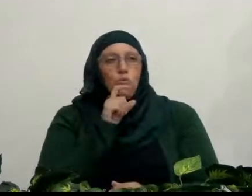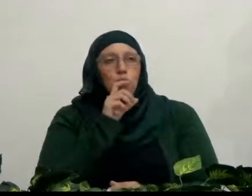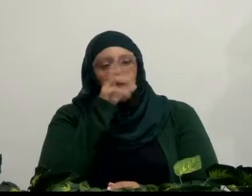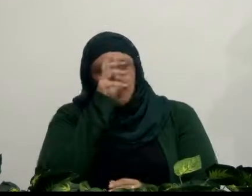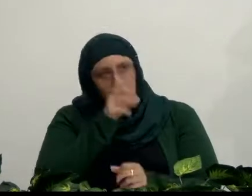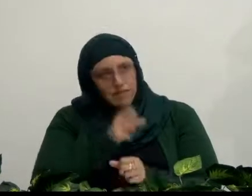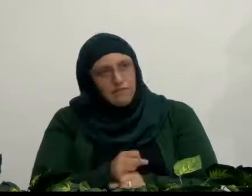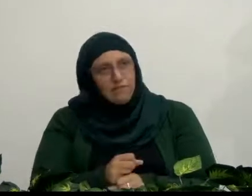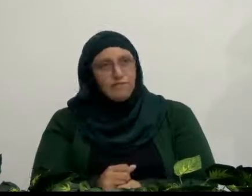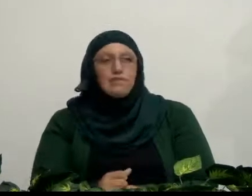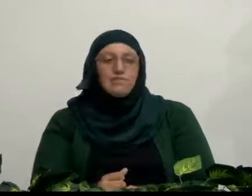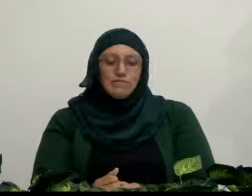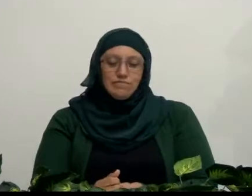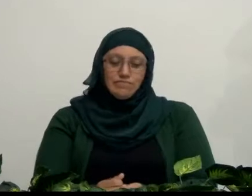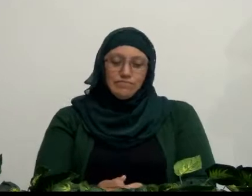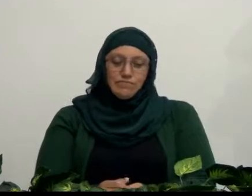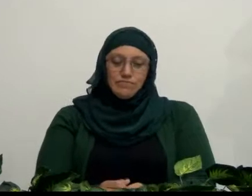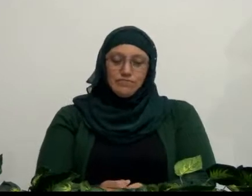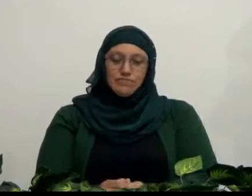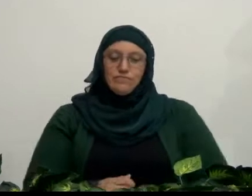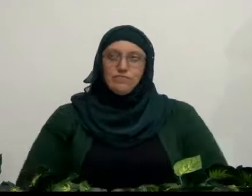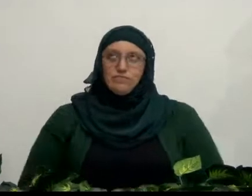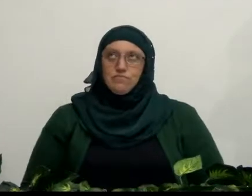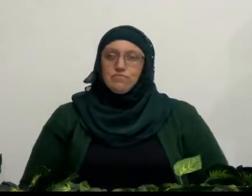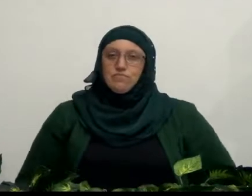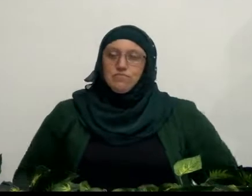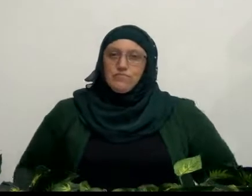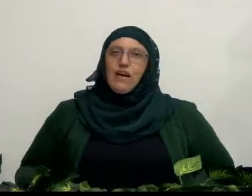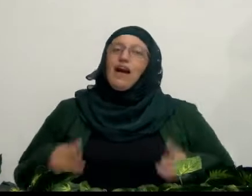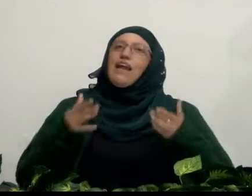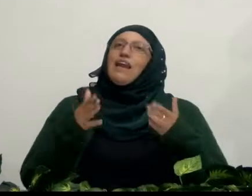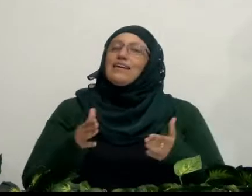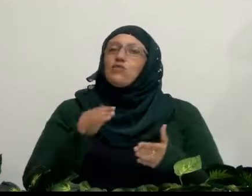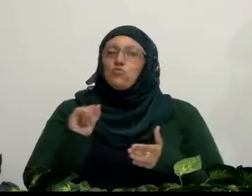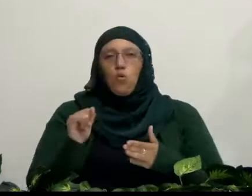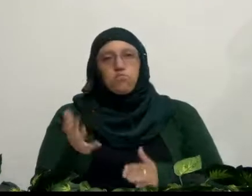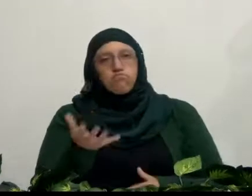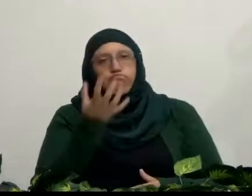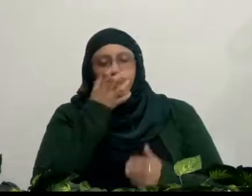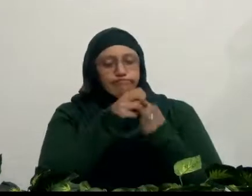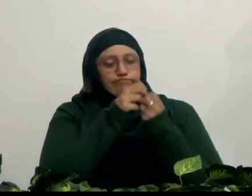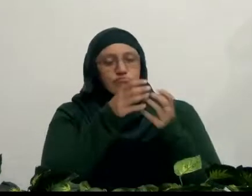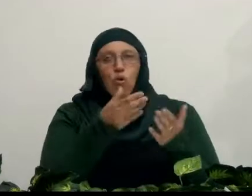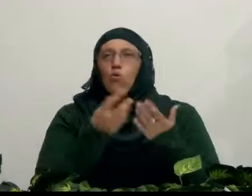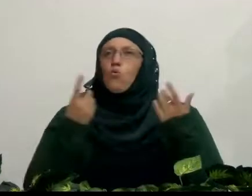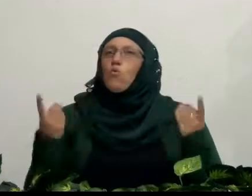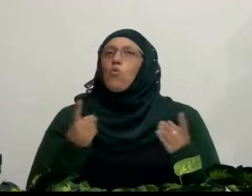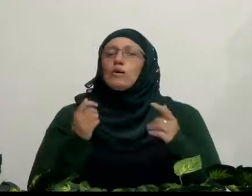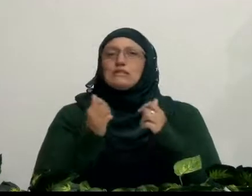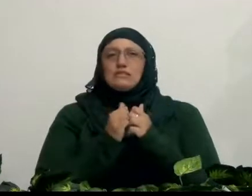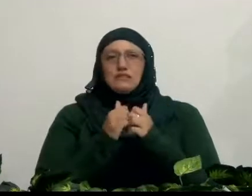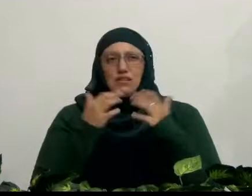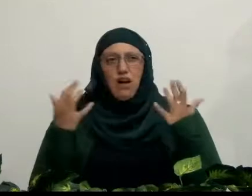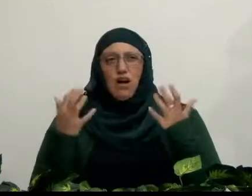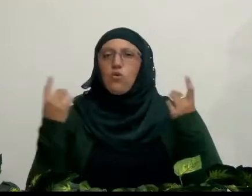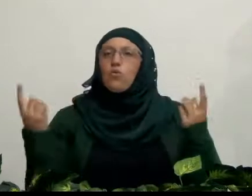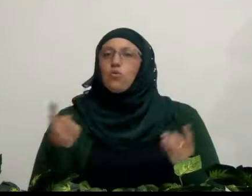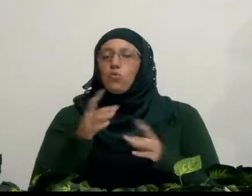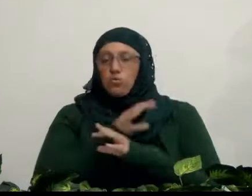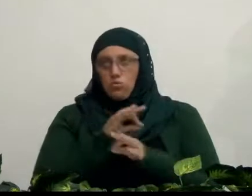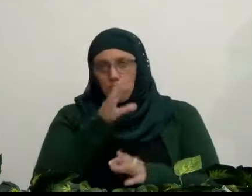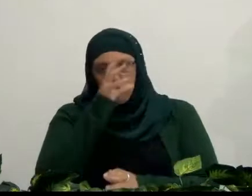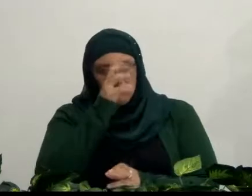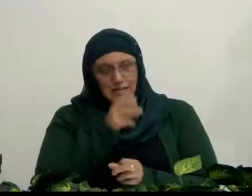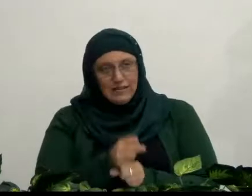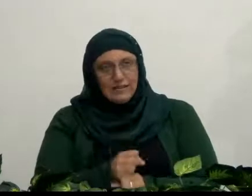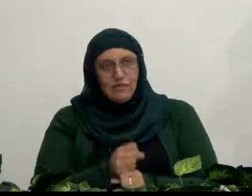have conveyed, and let your wrath descend upon those who deny, the disbelievers, and